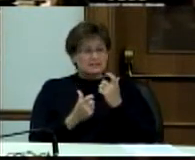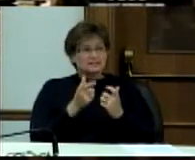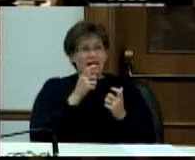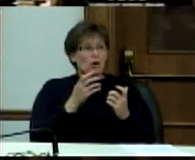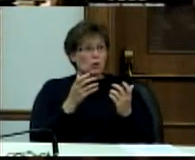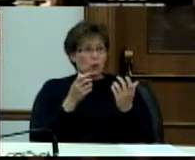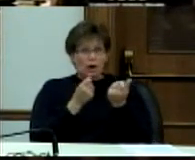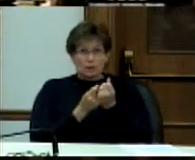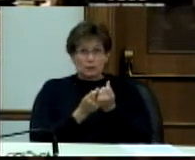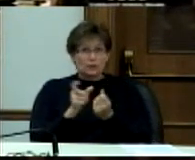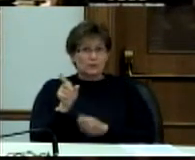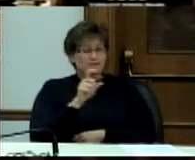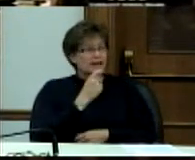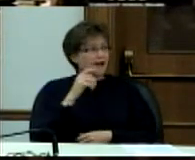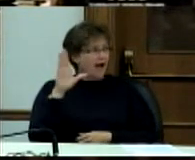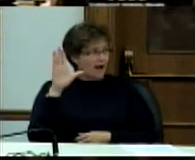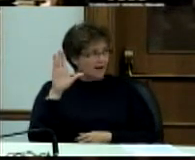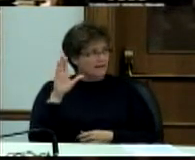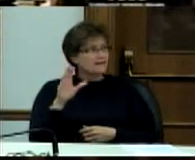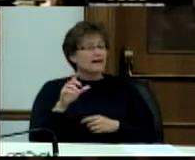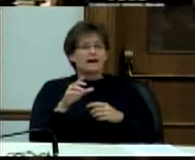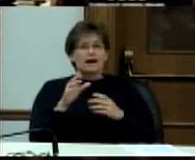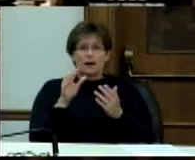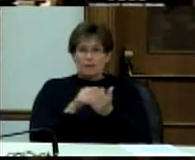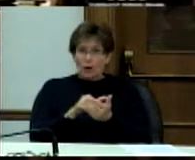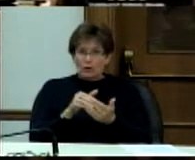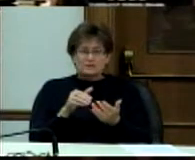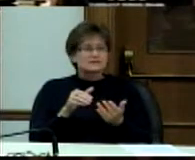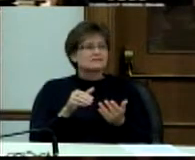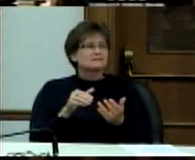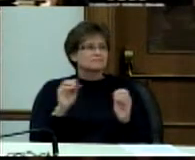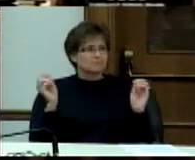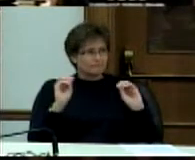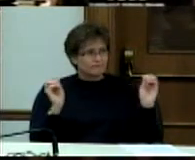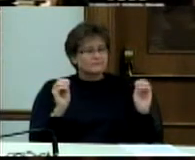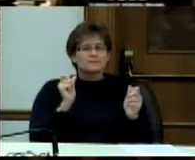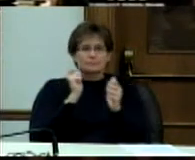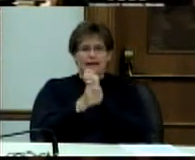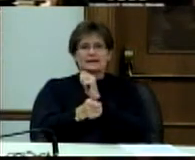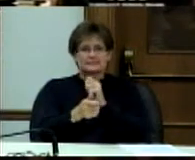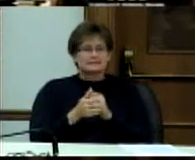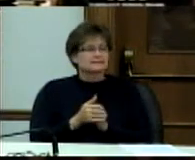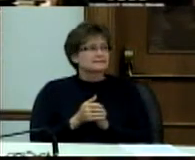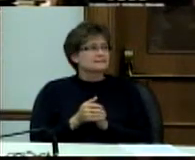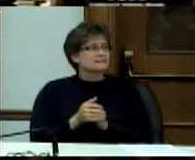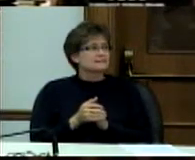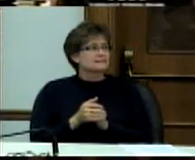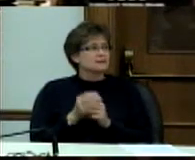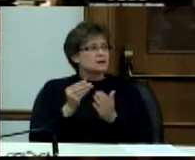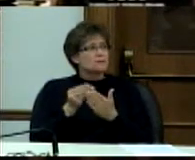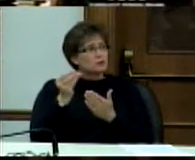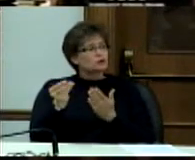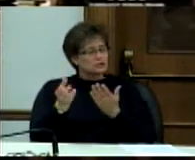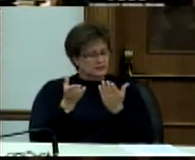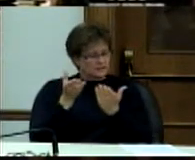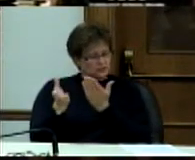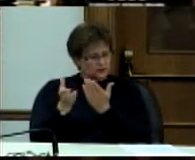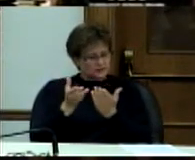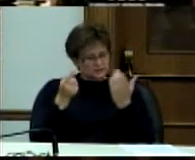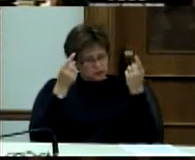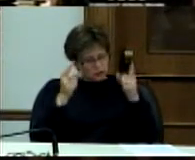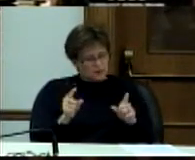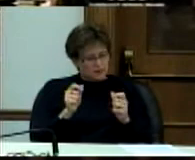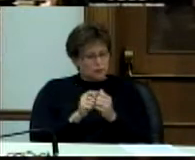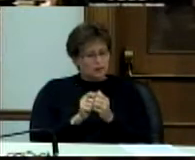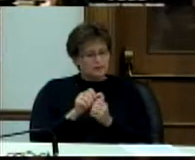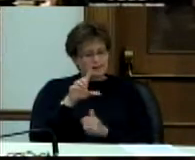Hearing none, all those in favor signify by saying aye. Aye. Opposed, same sign. Motion carries. Purchase of services